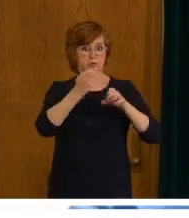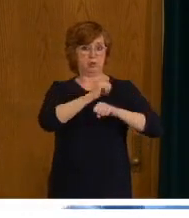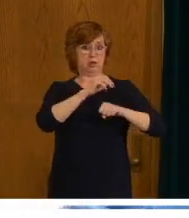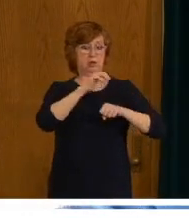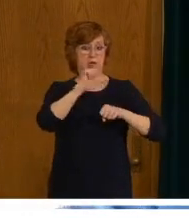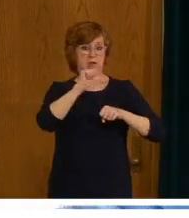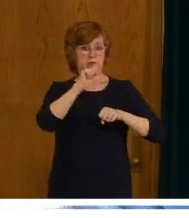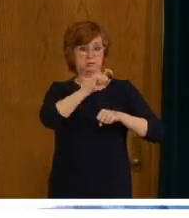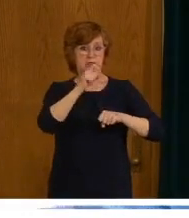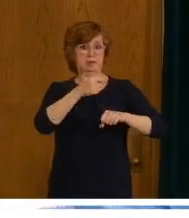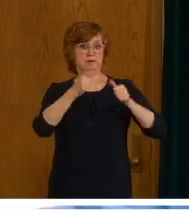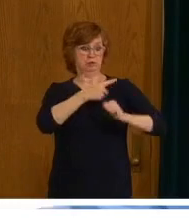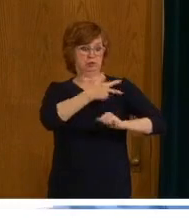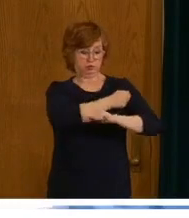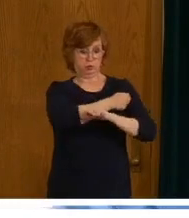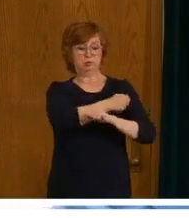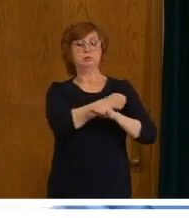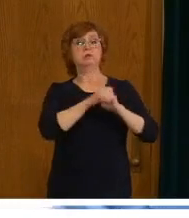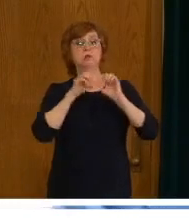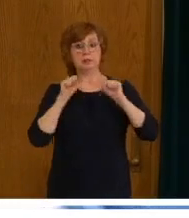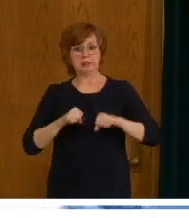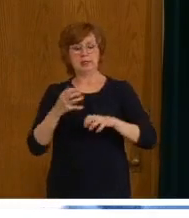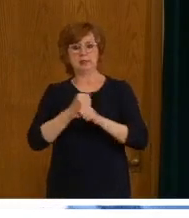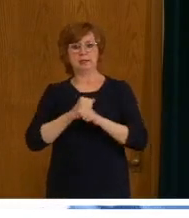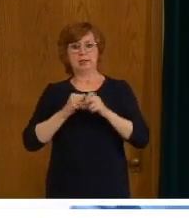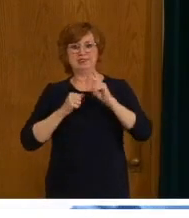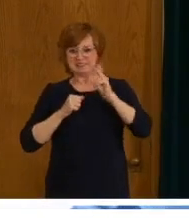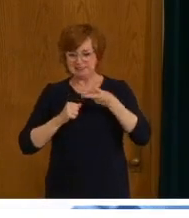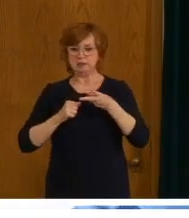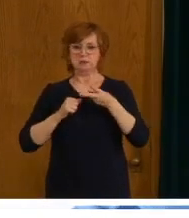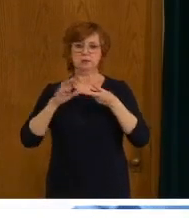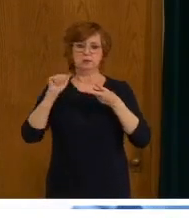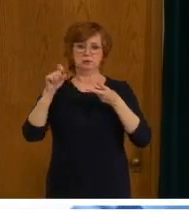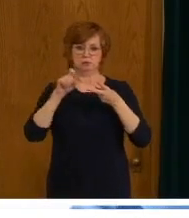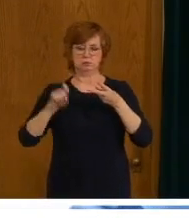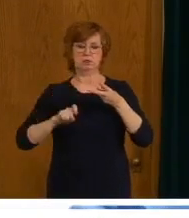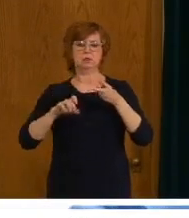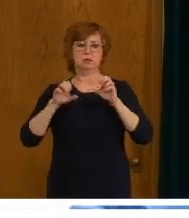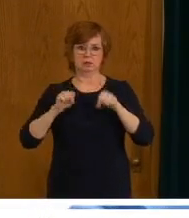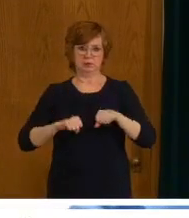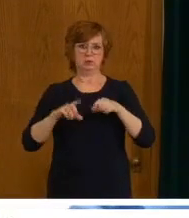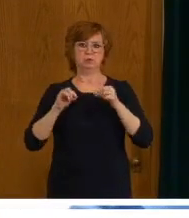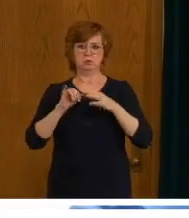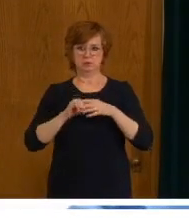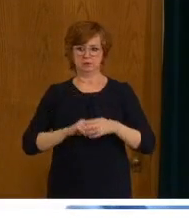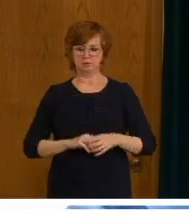June 7th. And that will be, within the 12-week margin